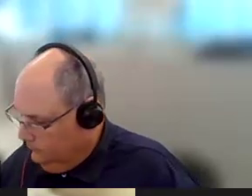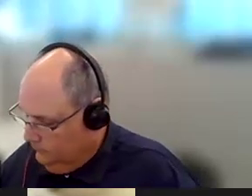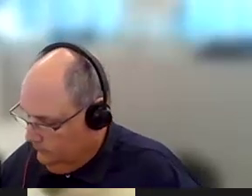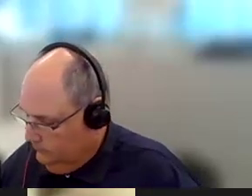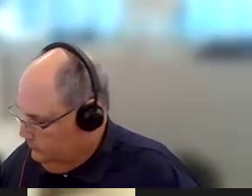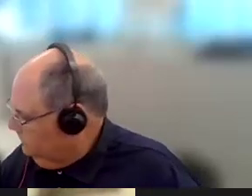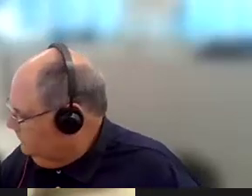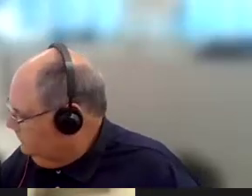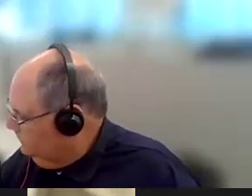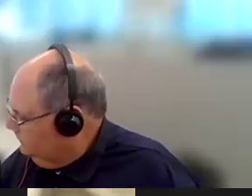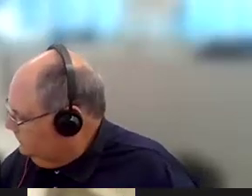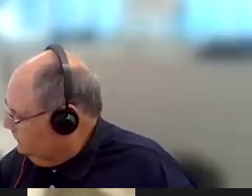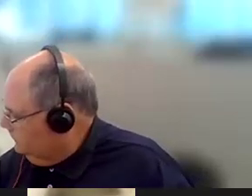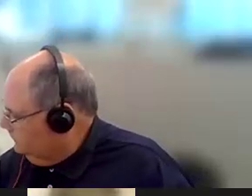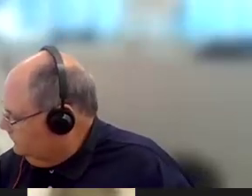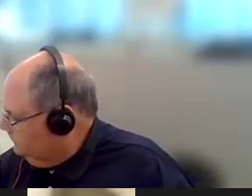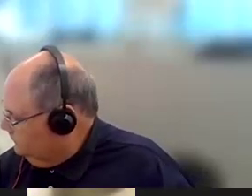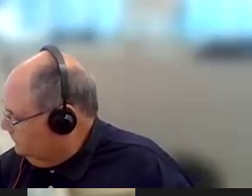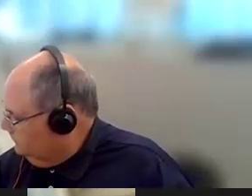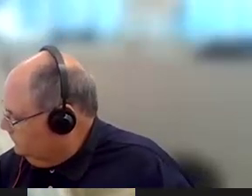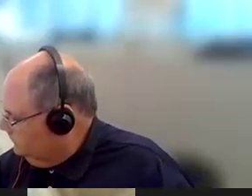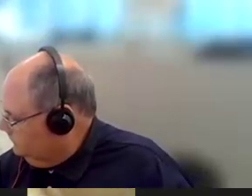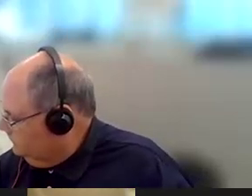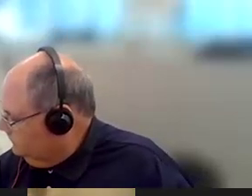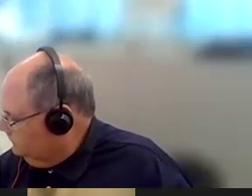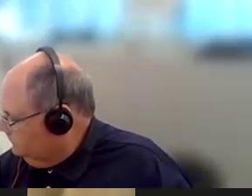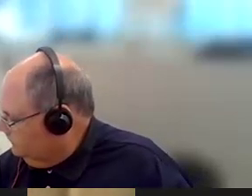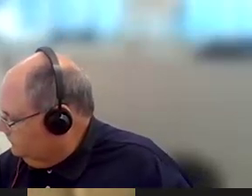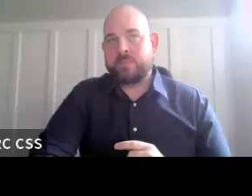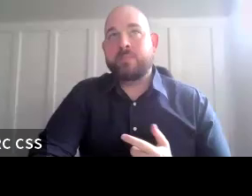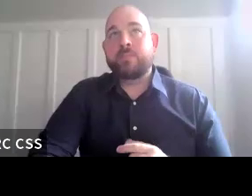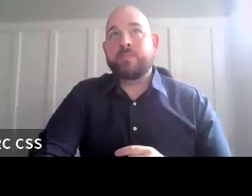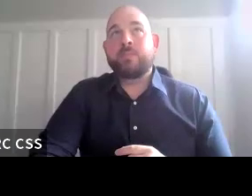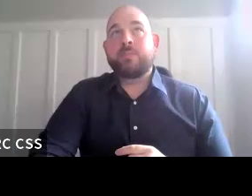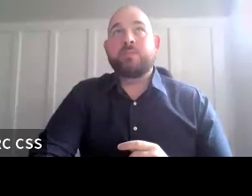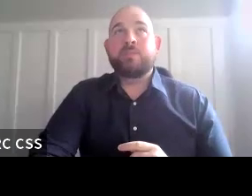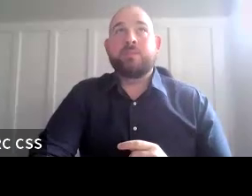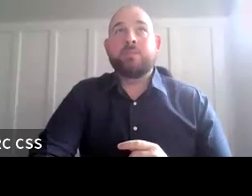resources list. Let me go ahead and show you that right now.